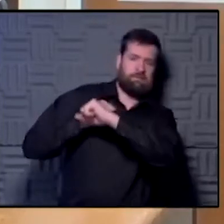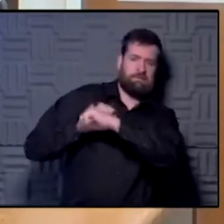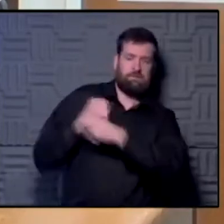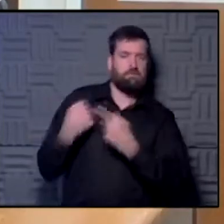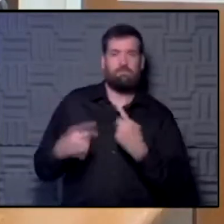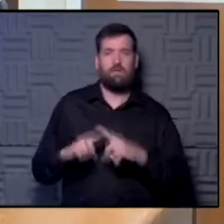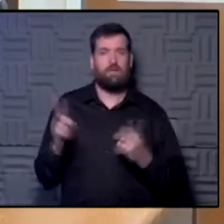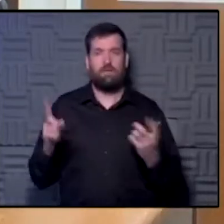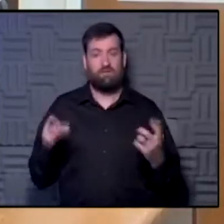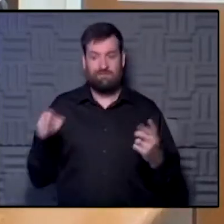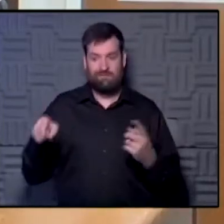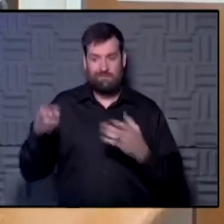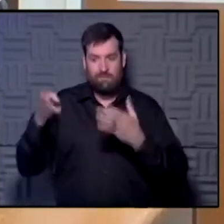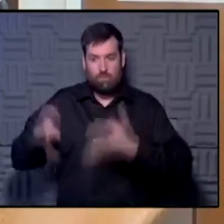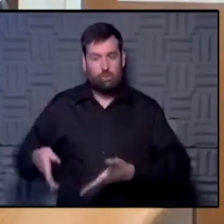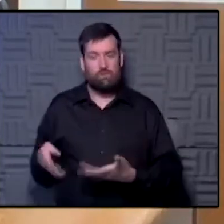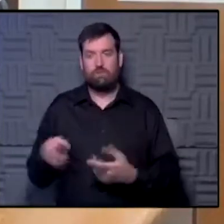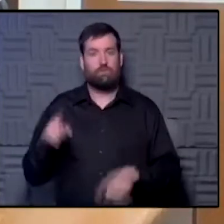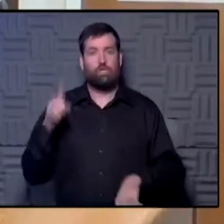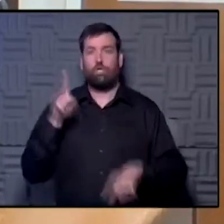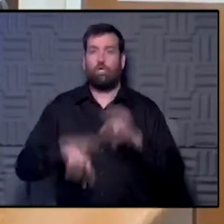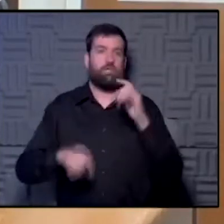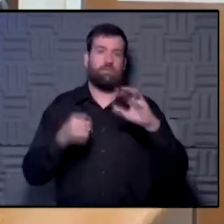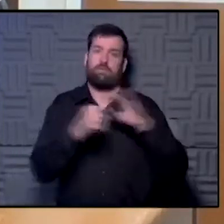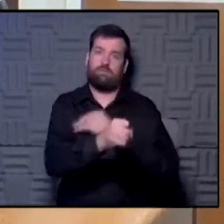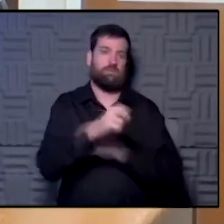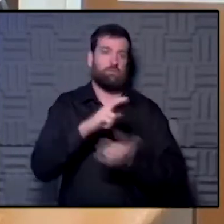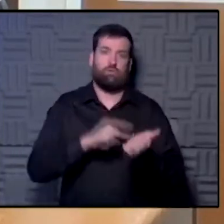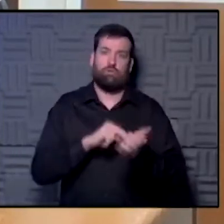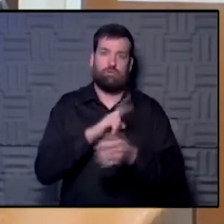could not get this person into a nursing home.